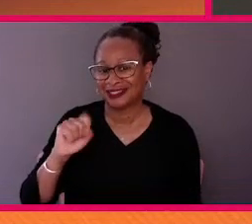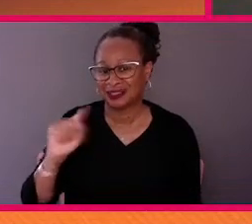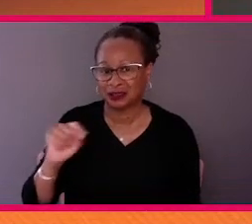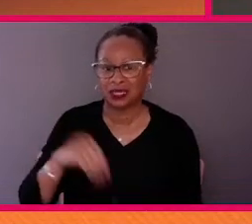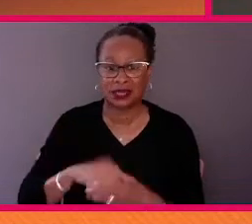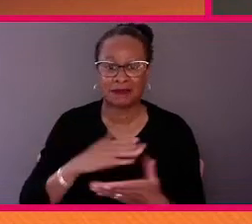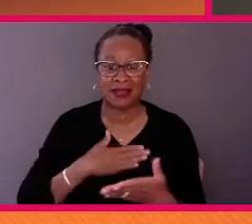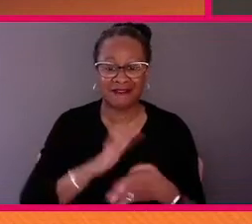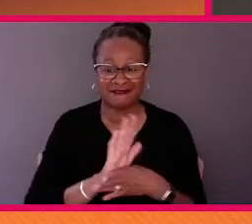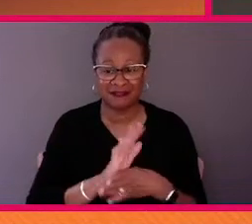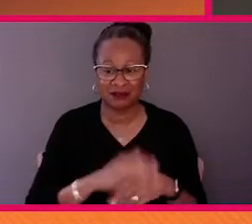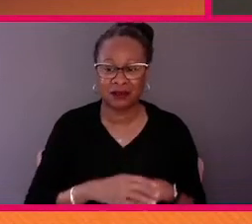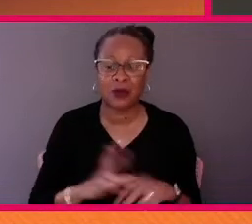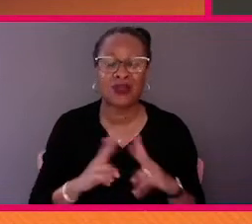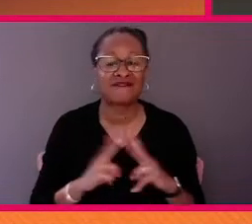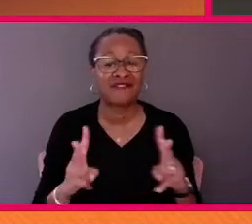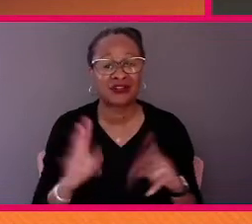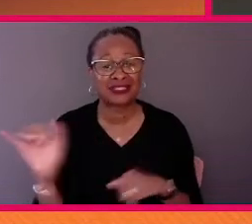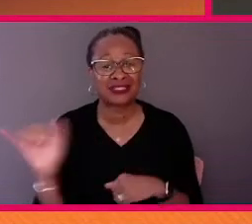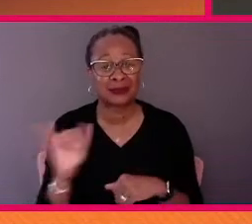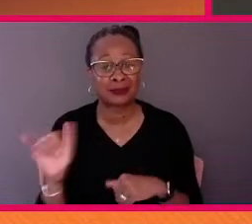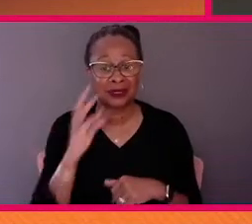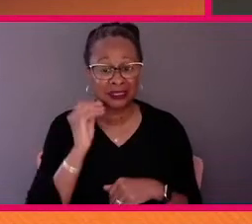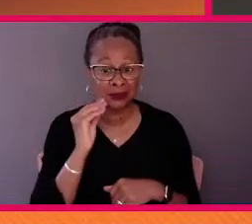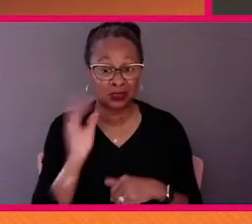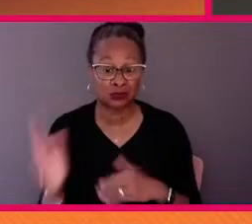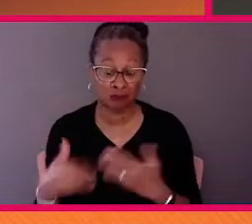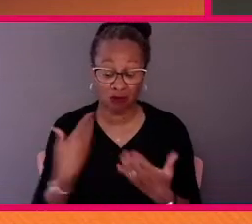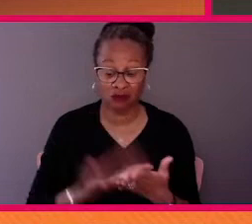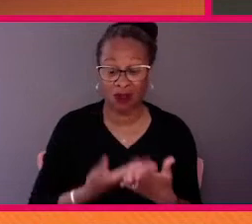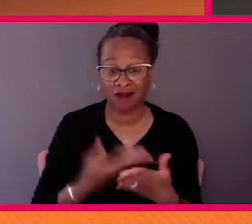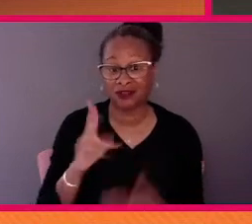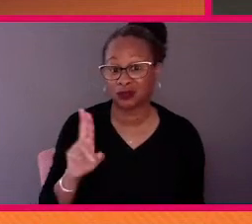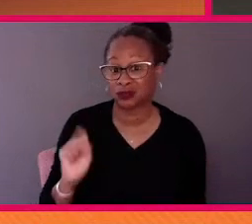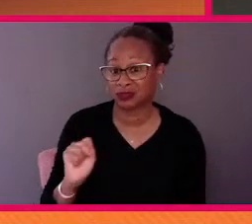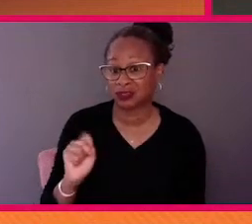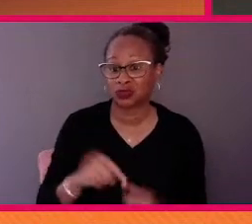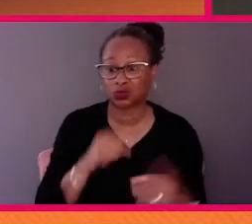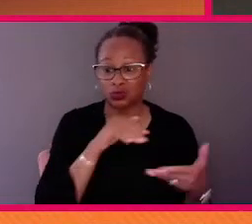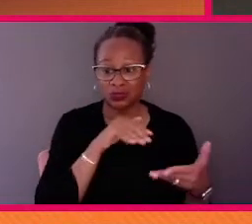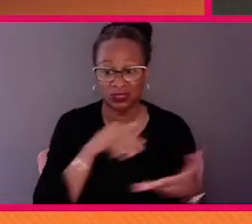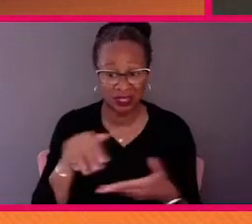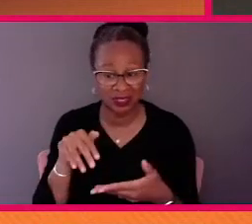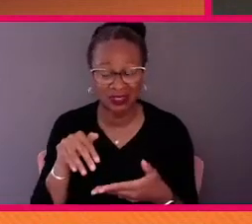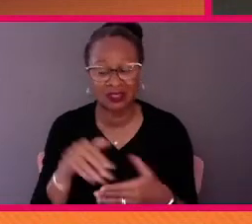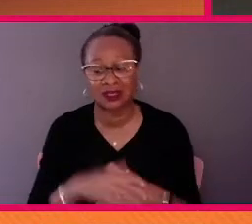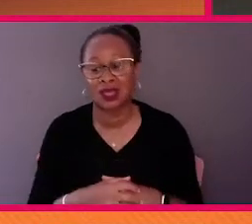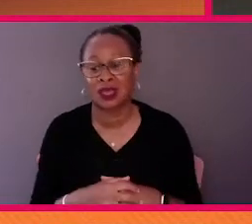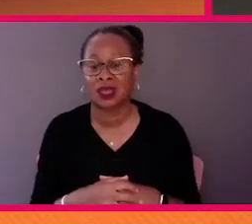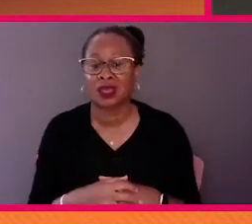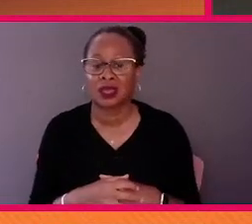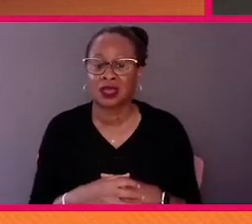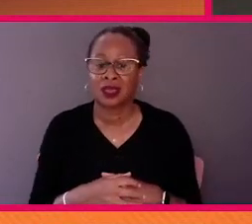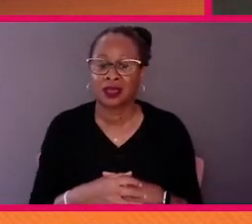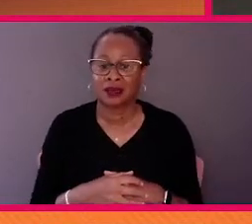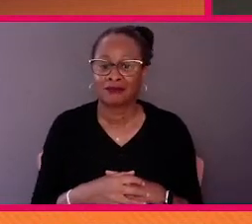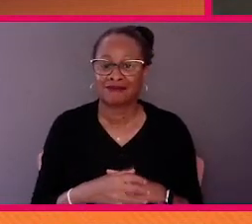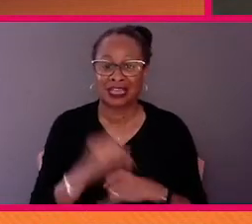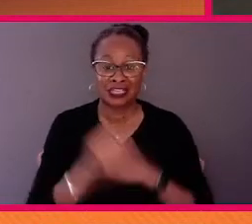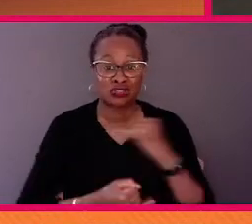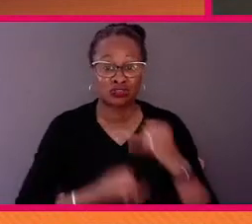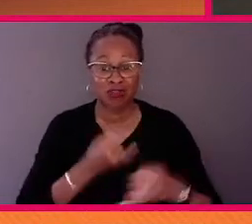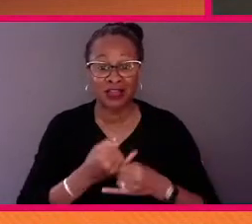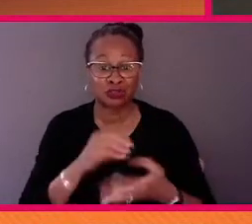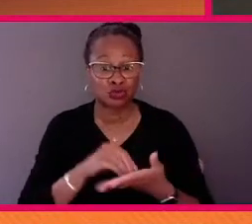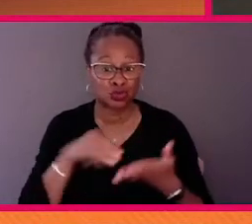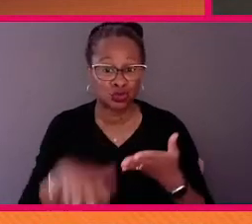have very similar experience. We came to the US to study, you know, we were international students and we